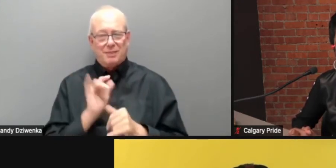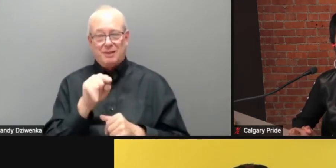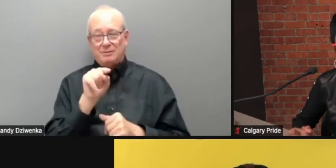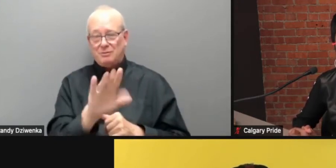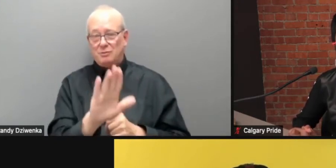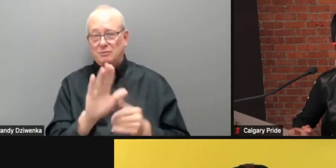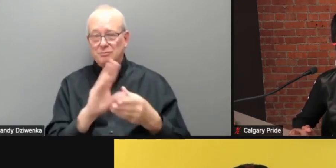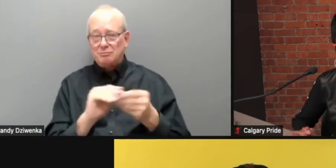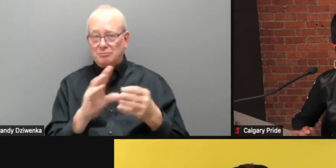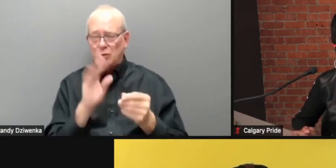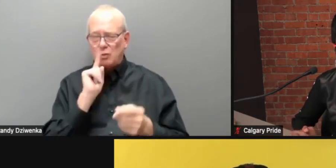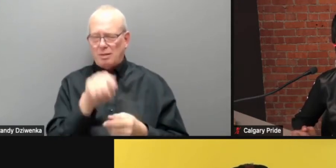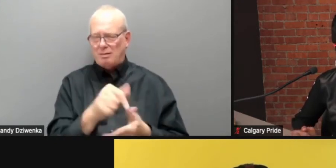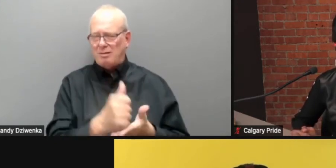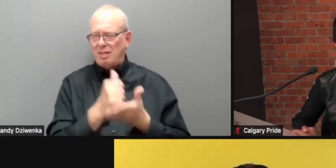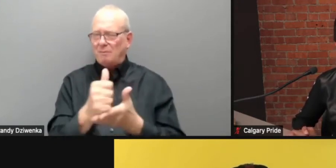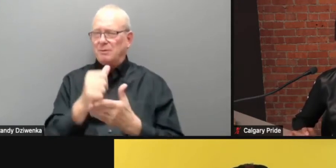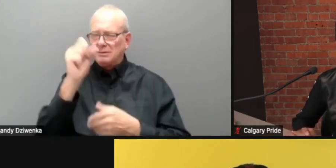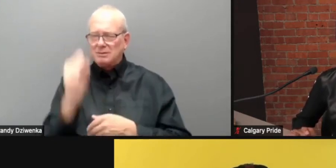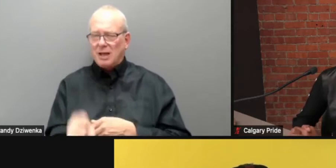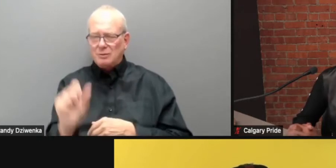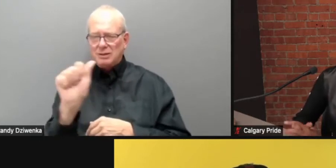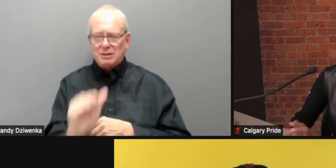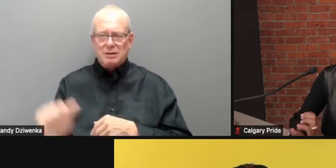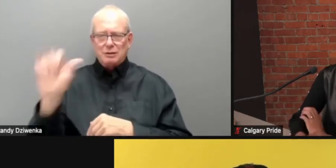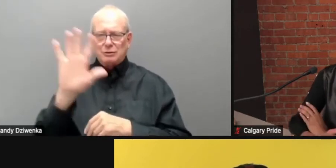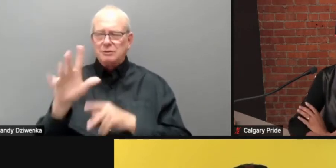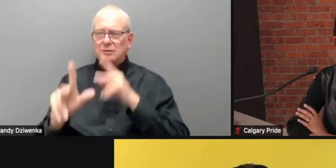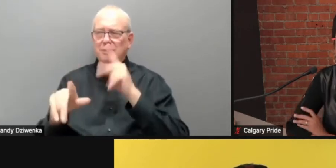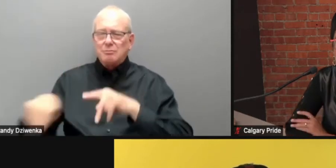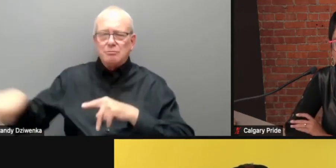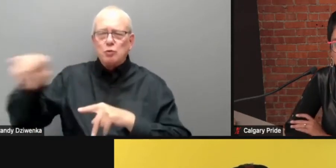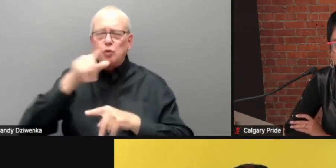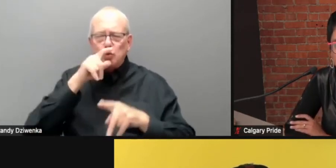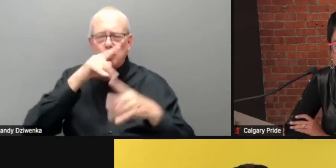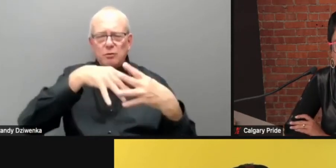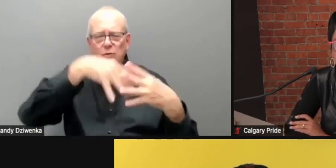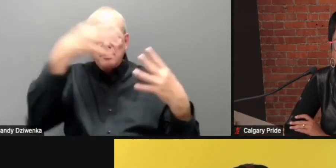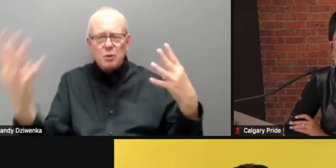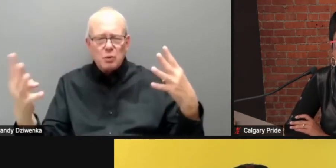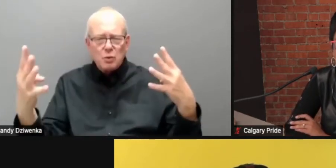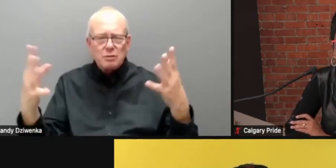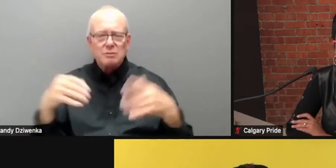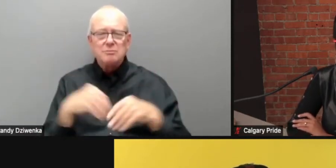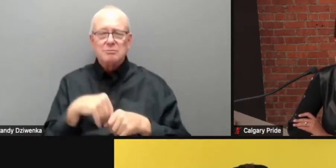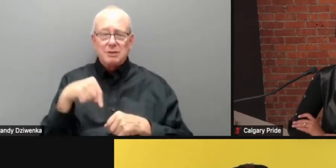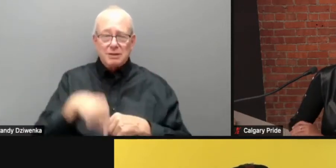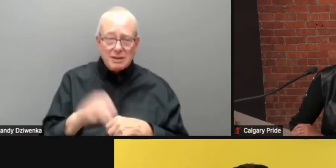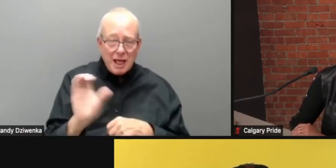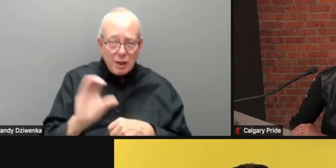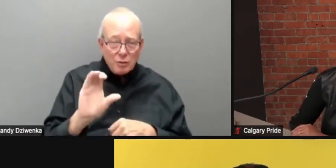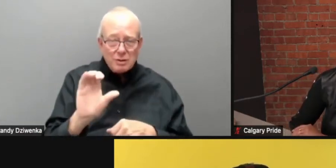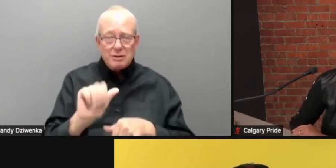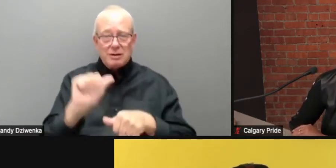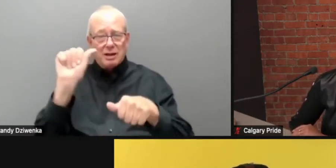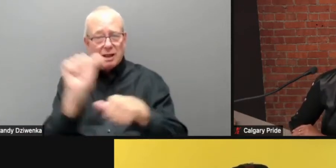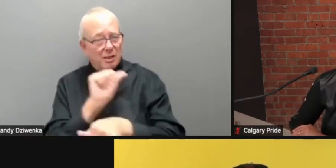but also in the province as well as around the world when they see this video.